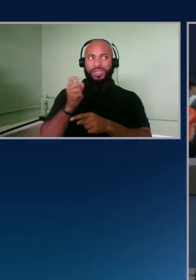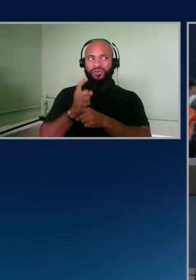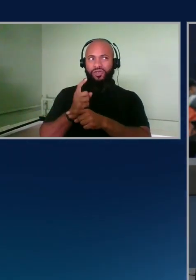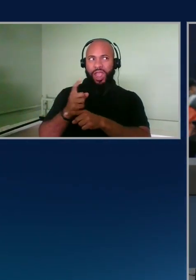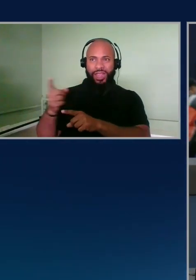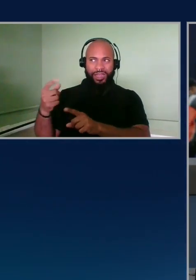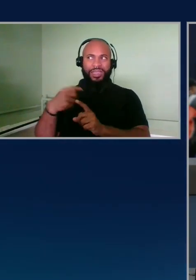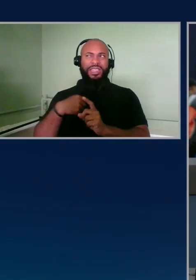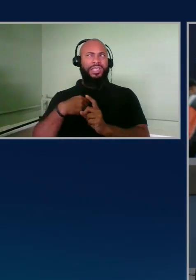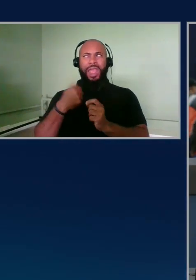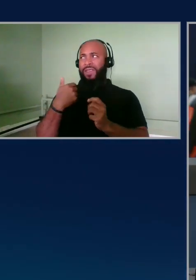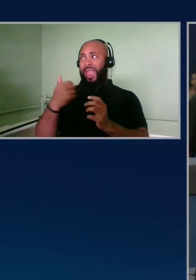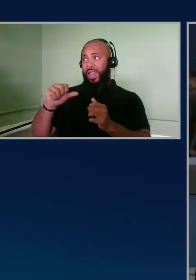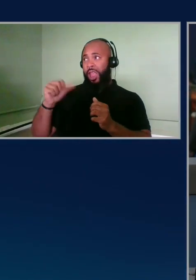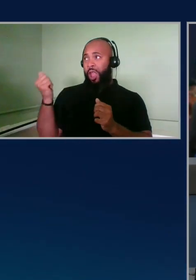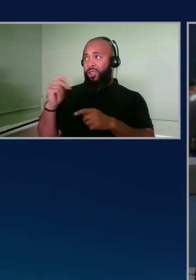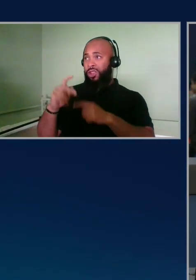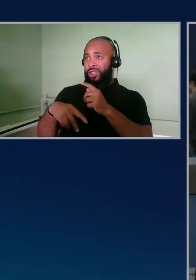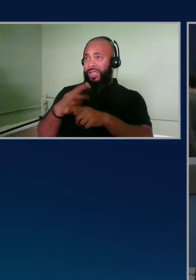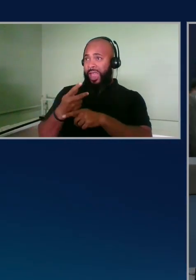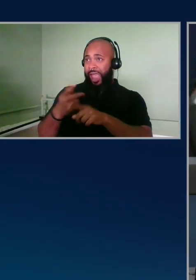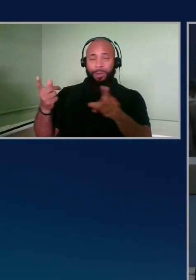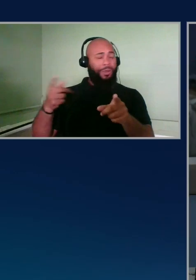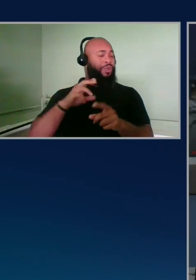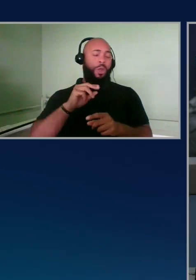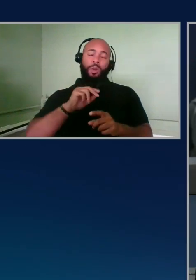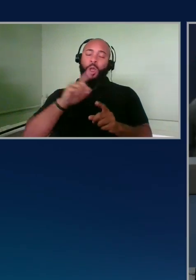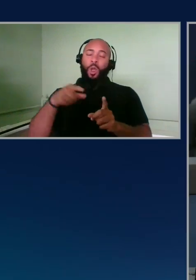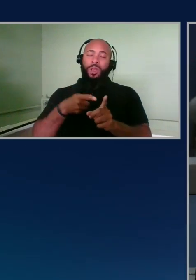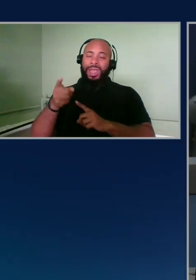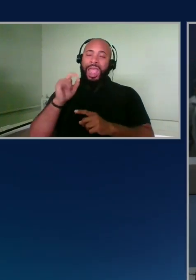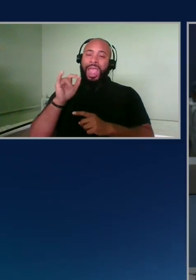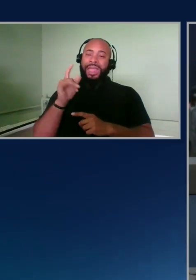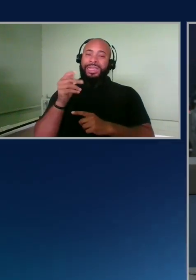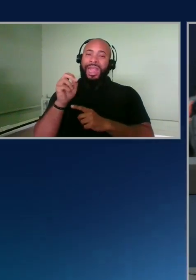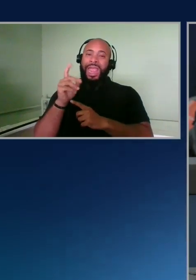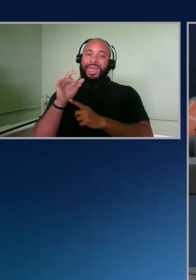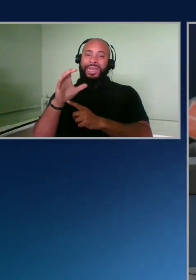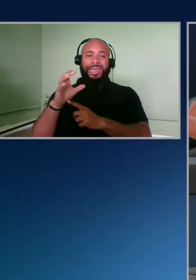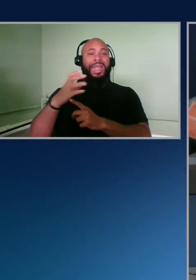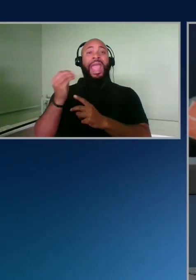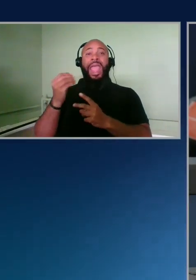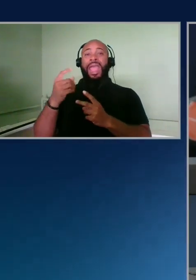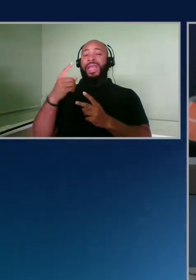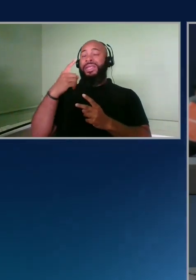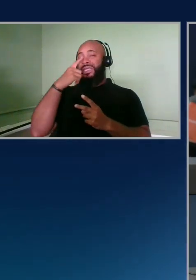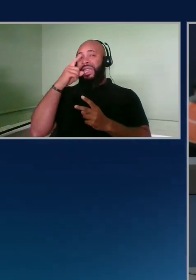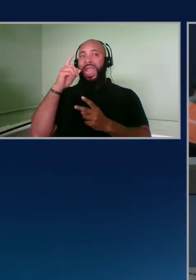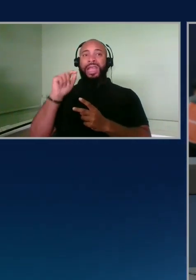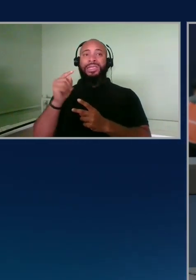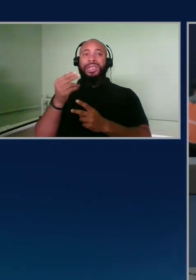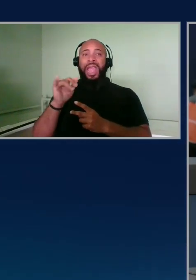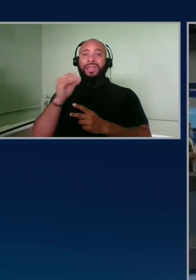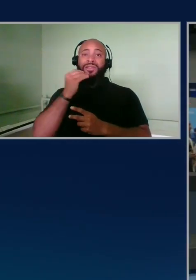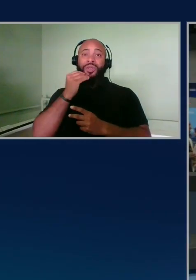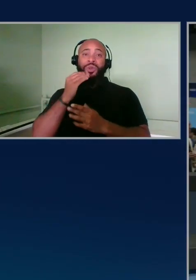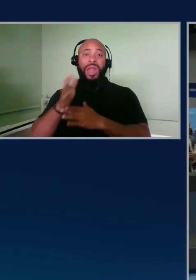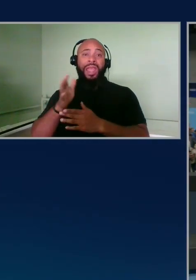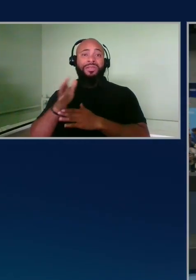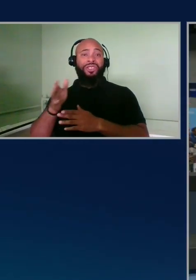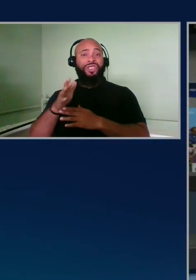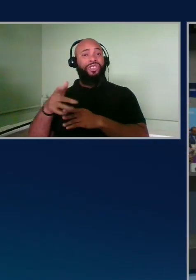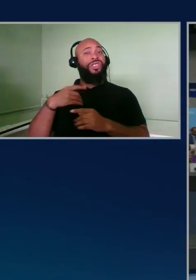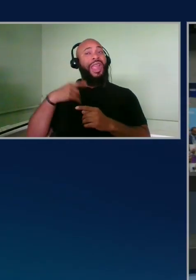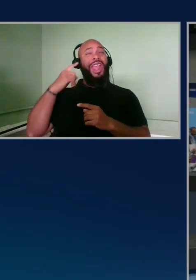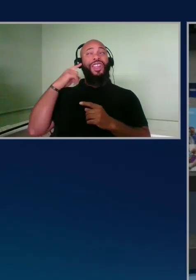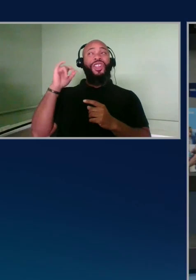to ride? No, and? Icelandic only, and Thai food afterwards. It's a must. I've heard that's the combo. Now,